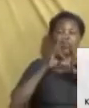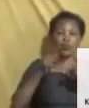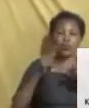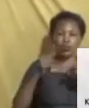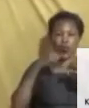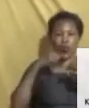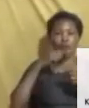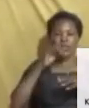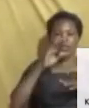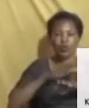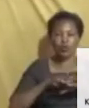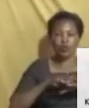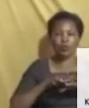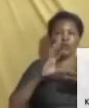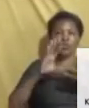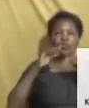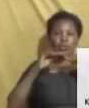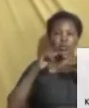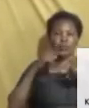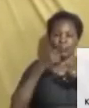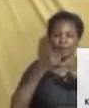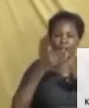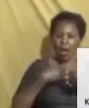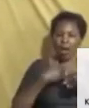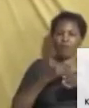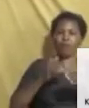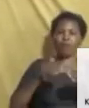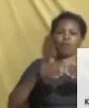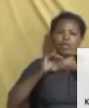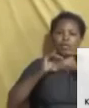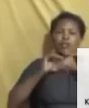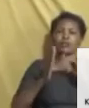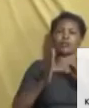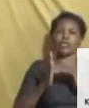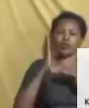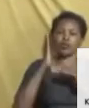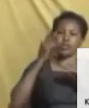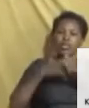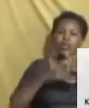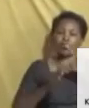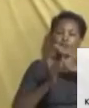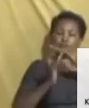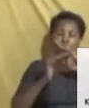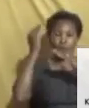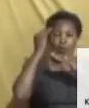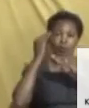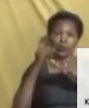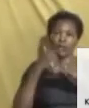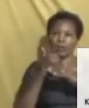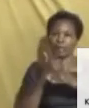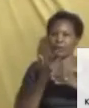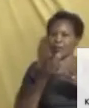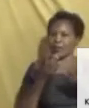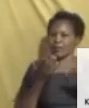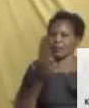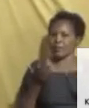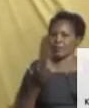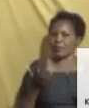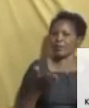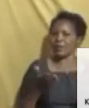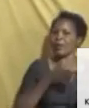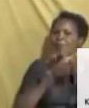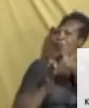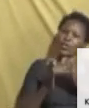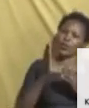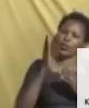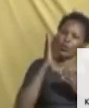Twitter that there is maximum security at the Supreme Court, said this: Why can't this security be used